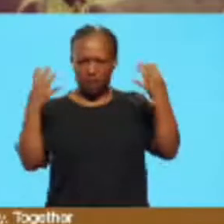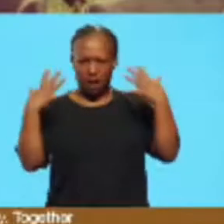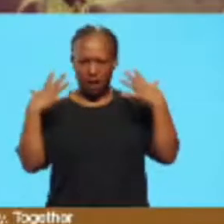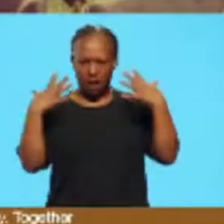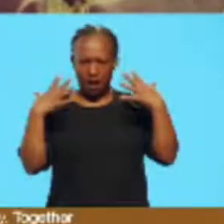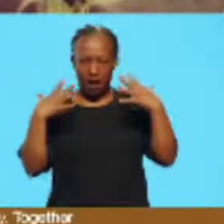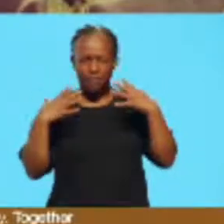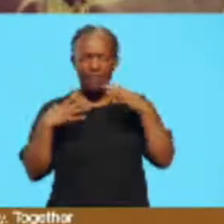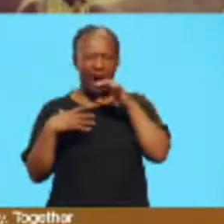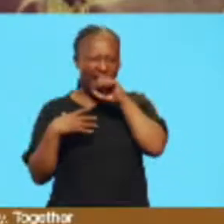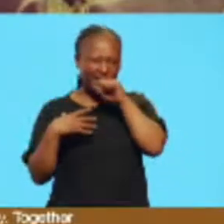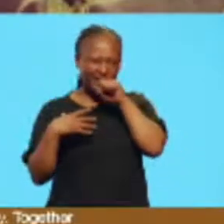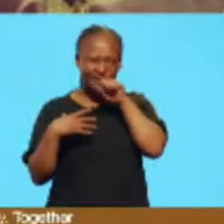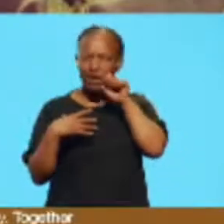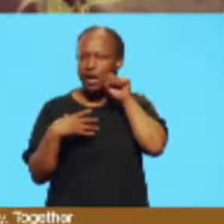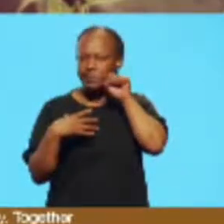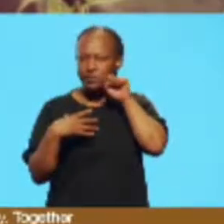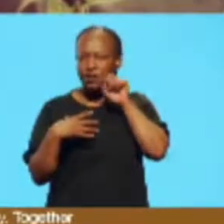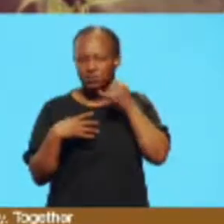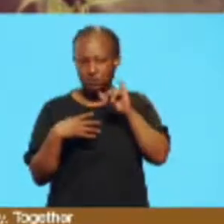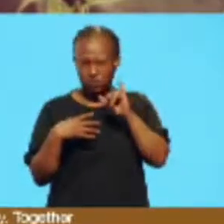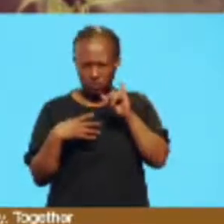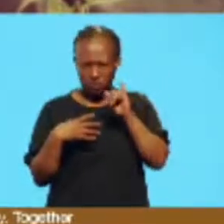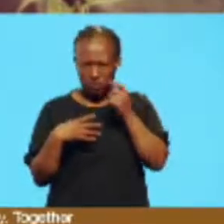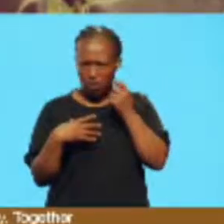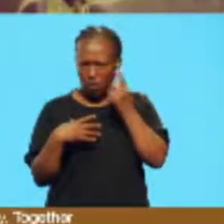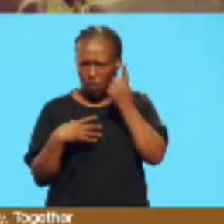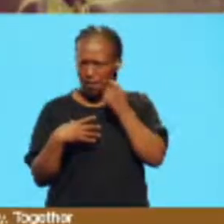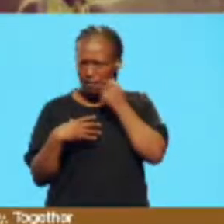carrots so I can see. There's one gentleman at the end.